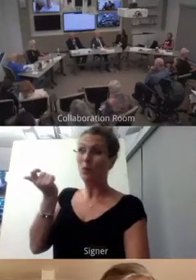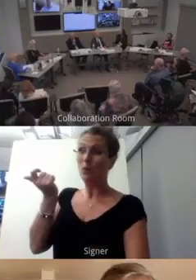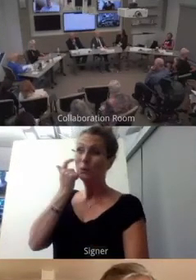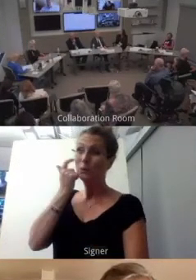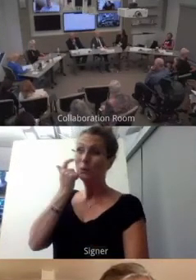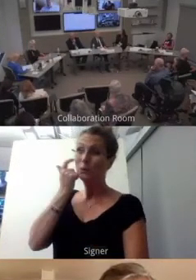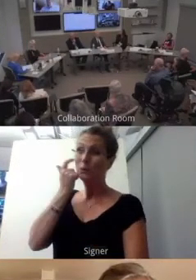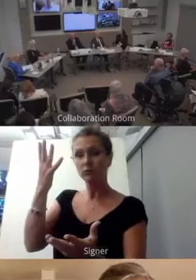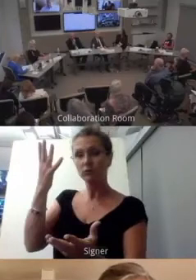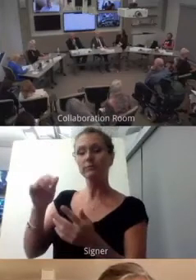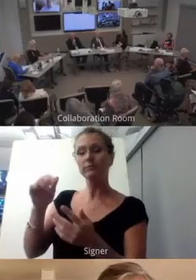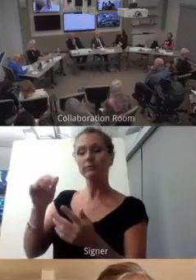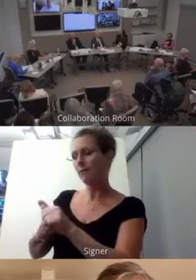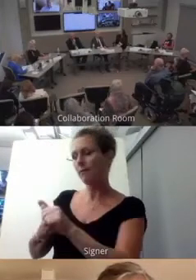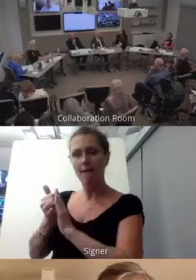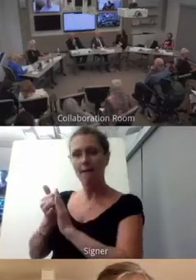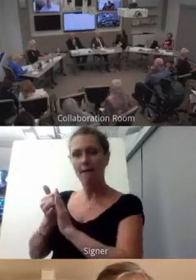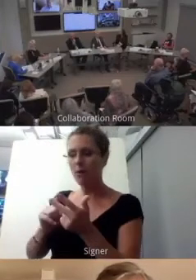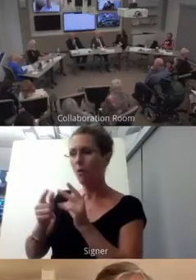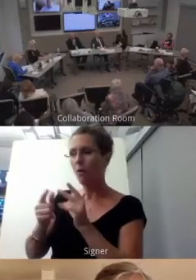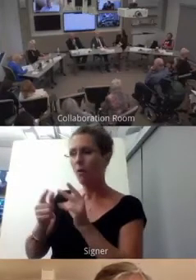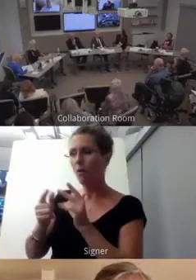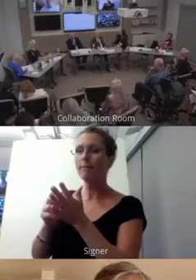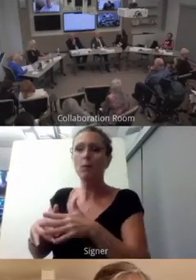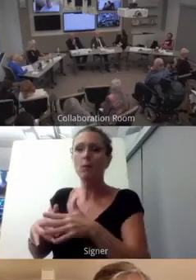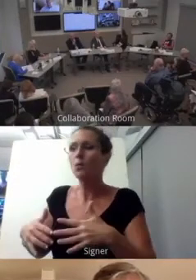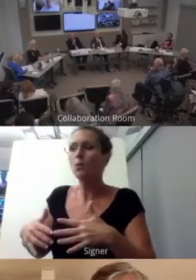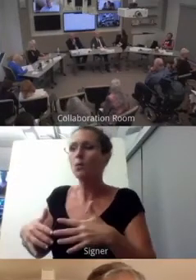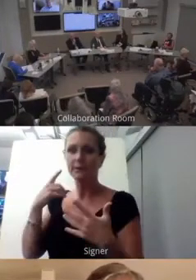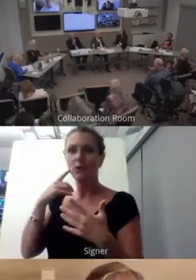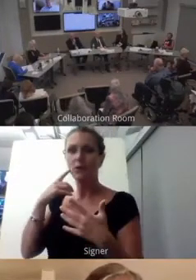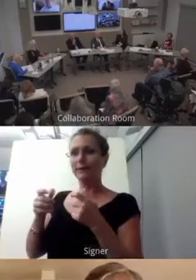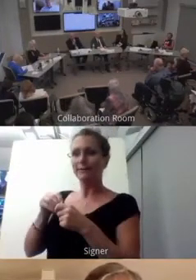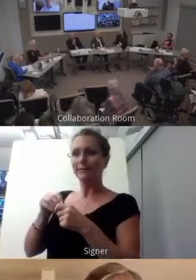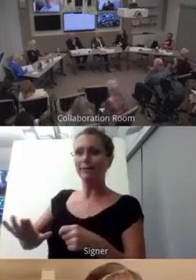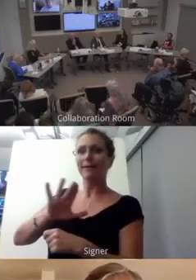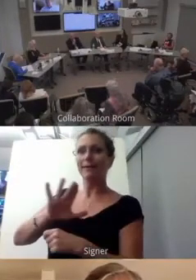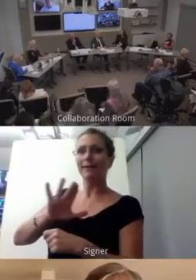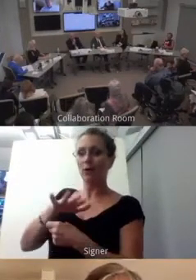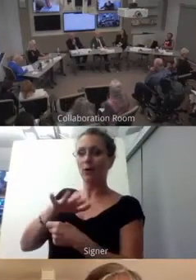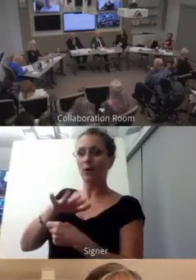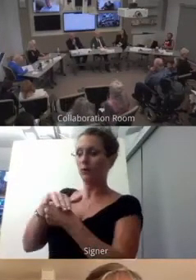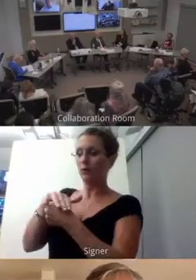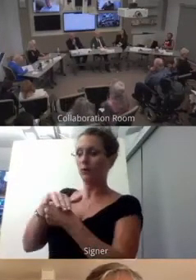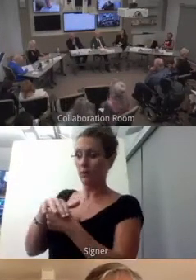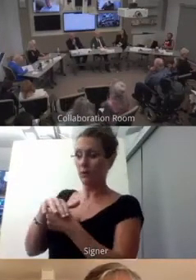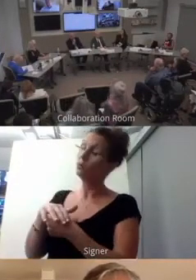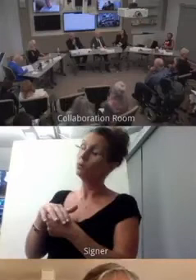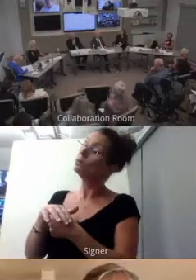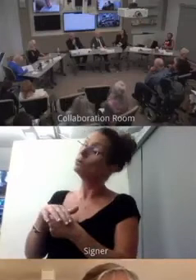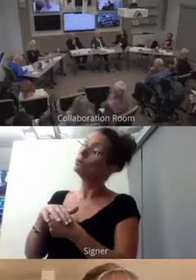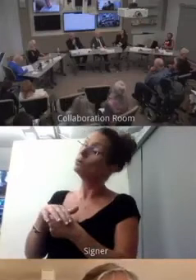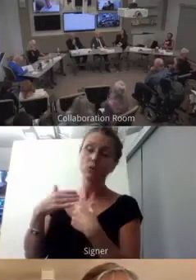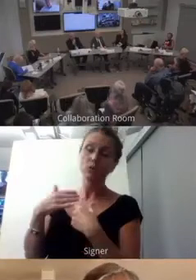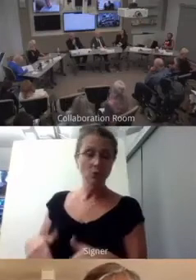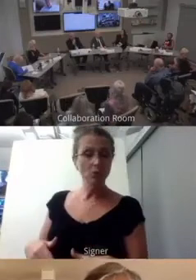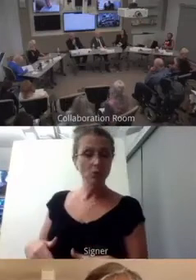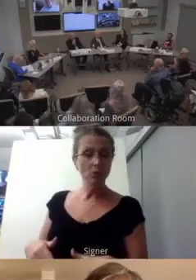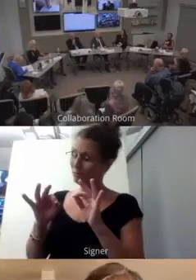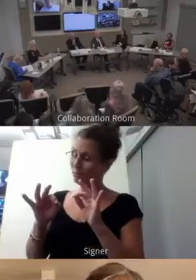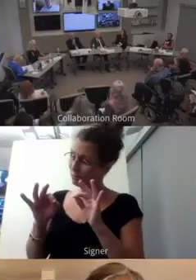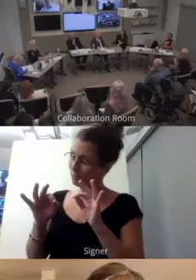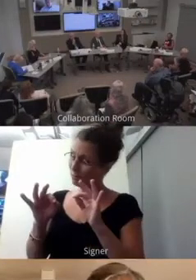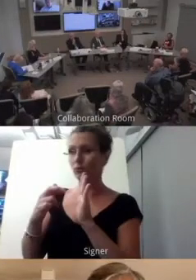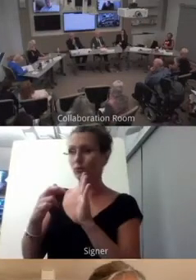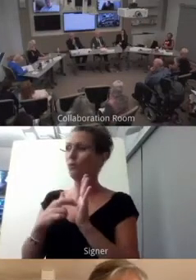their area. And it has been they have played a significant role in having people understand what the law